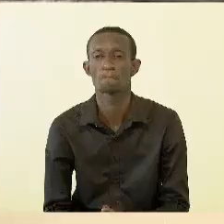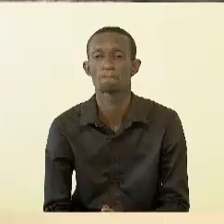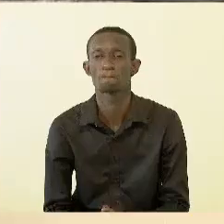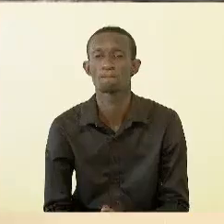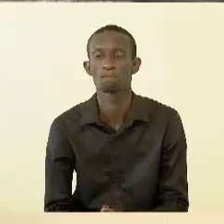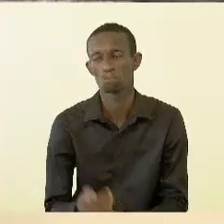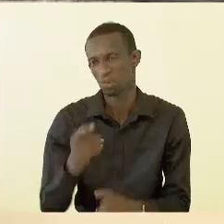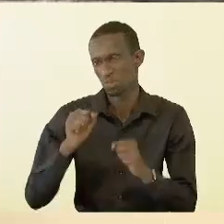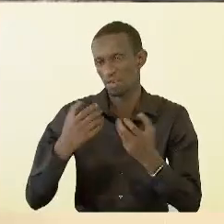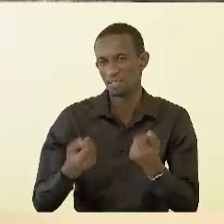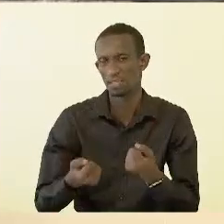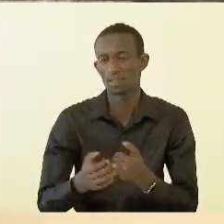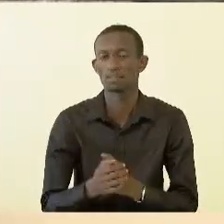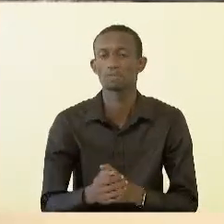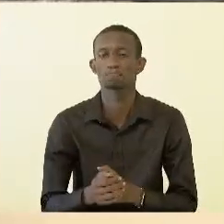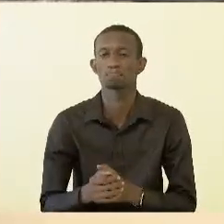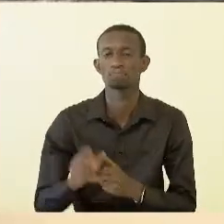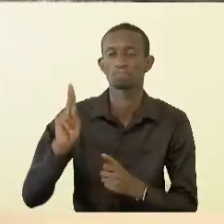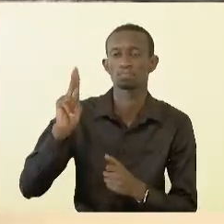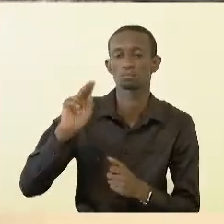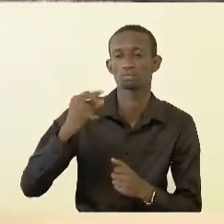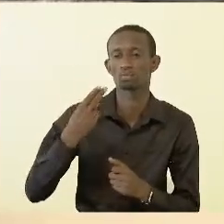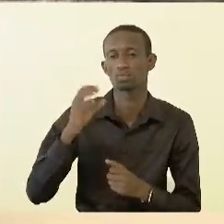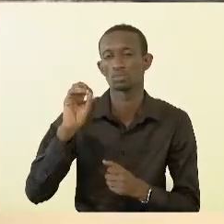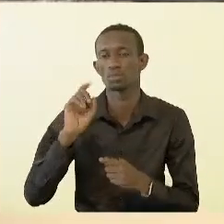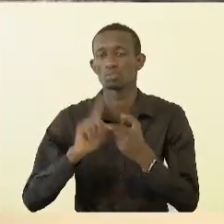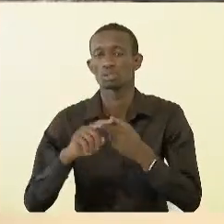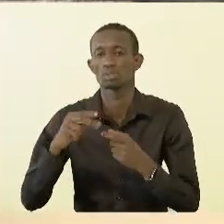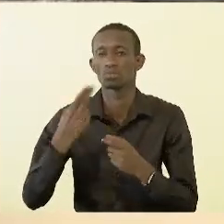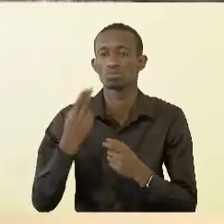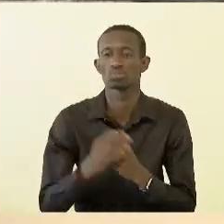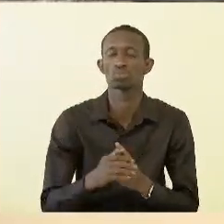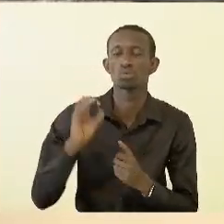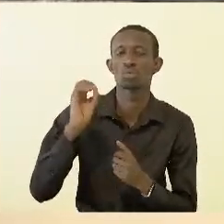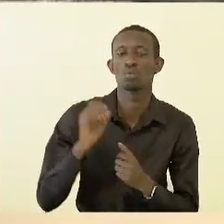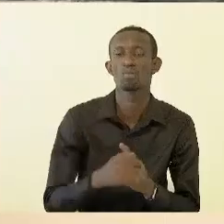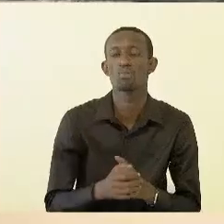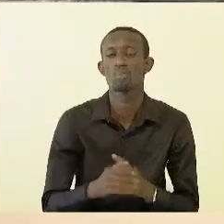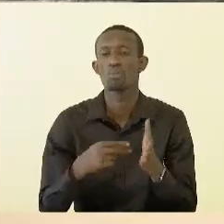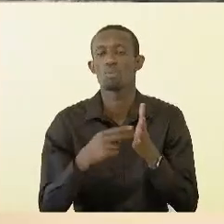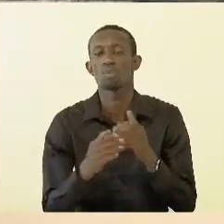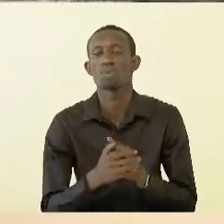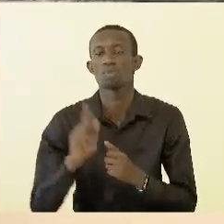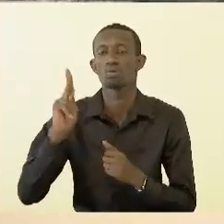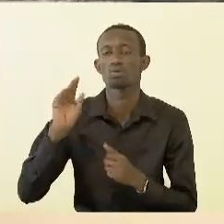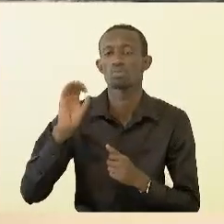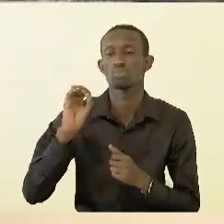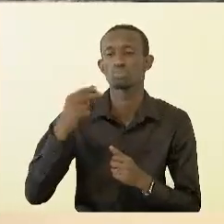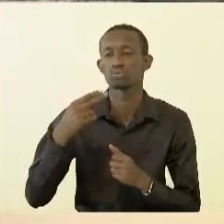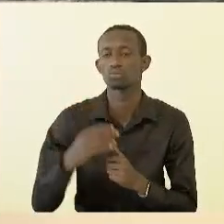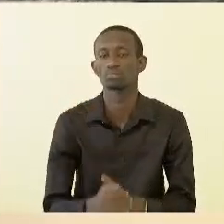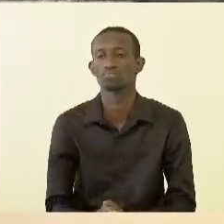And you may have either potassium oxide reacting with water to form potassium